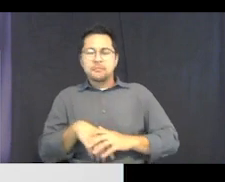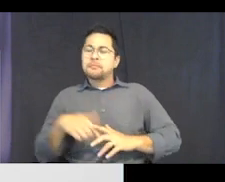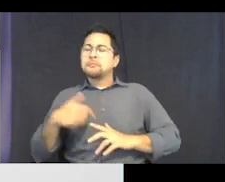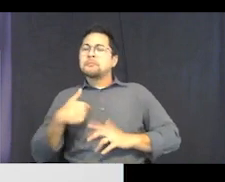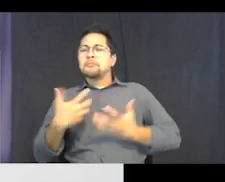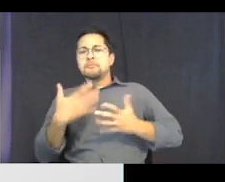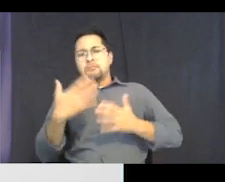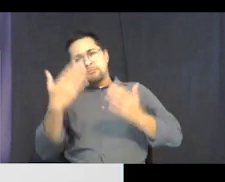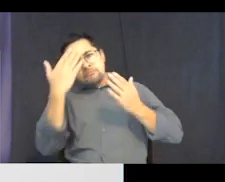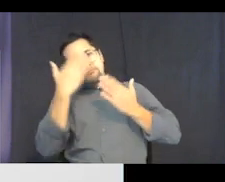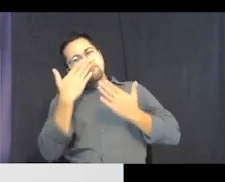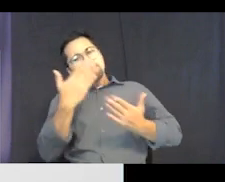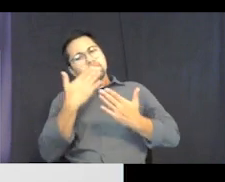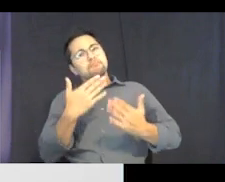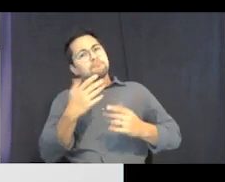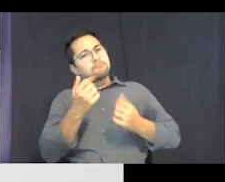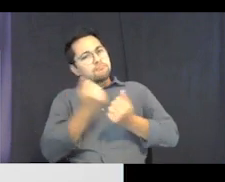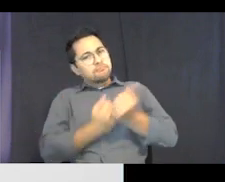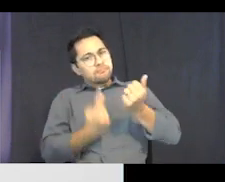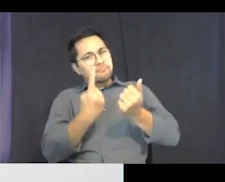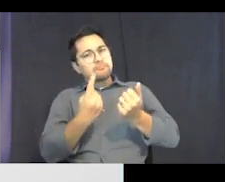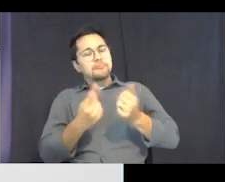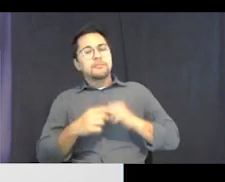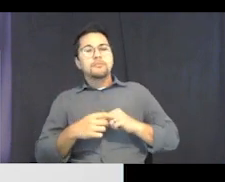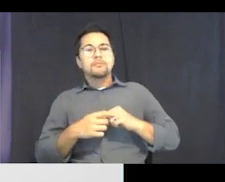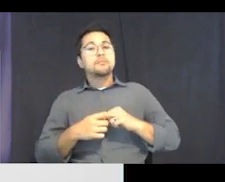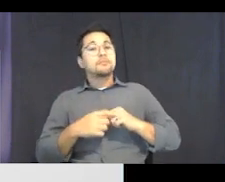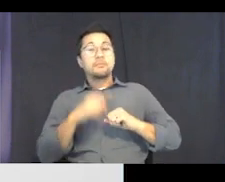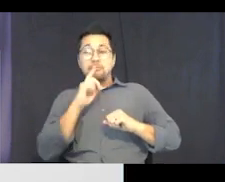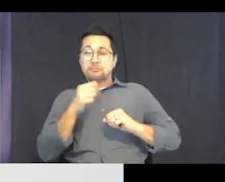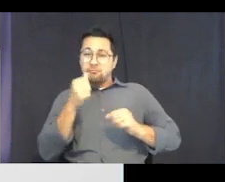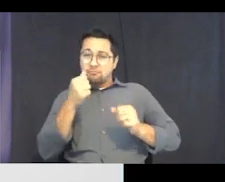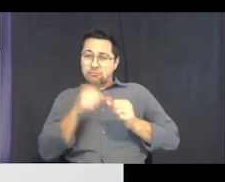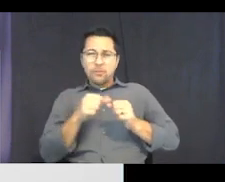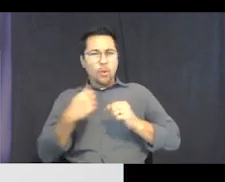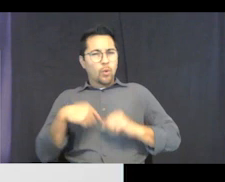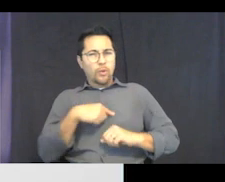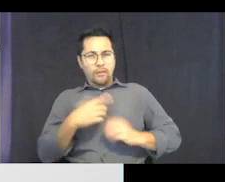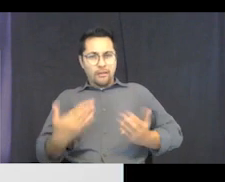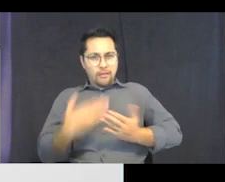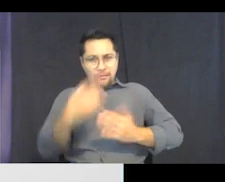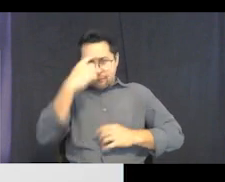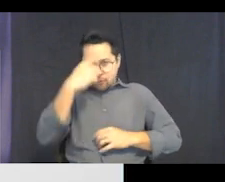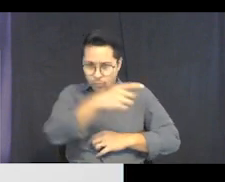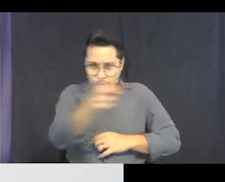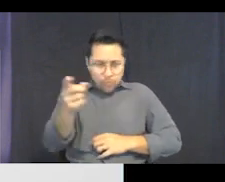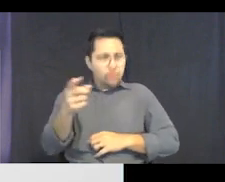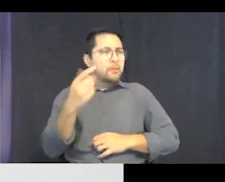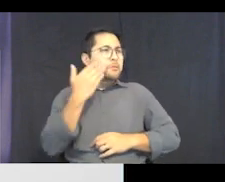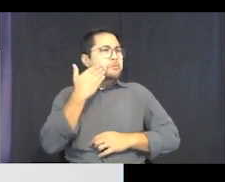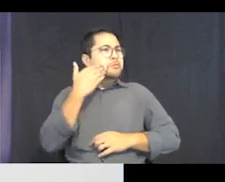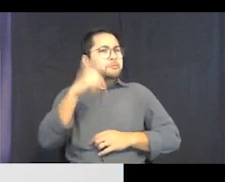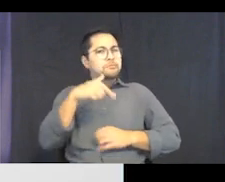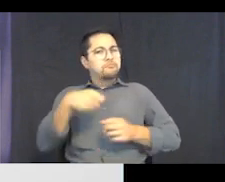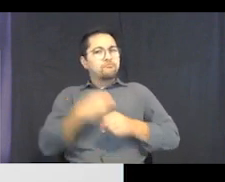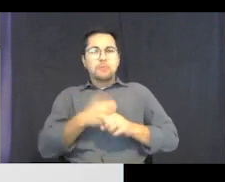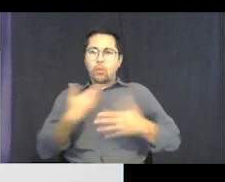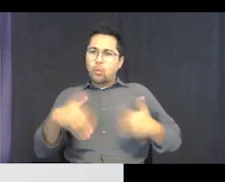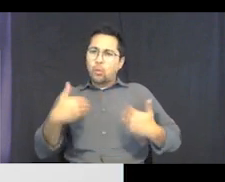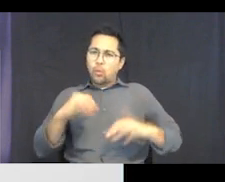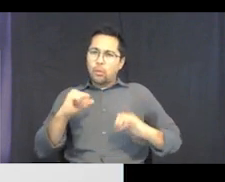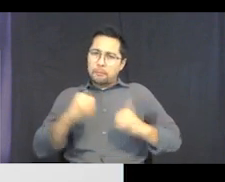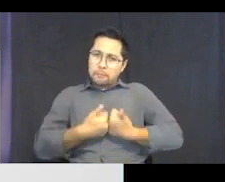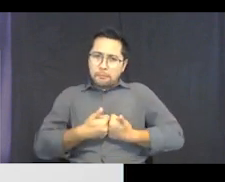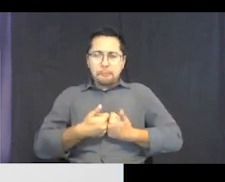just want to thank everyone, as Dr. Karinko did, and know that we are all here for you. We know this has been a challenging year. We know